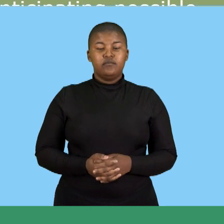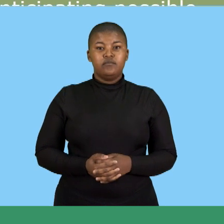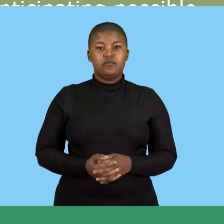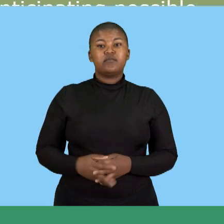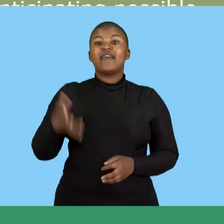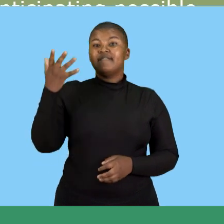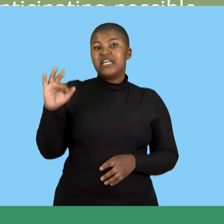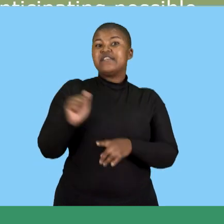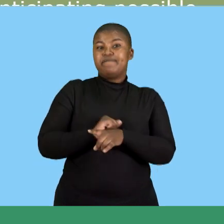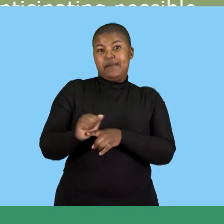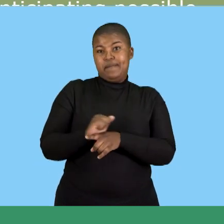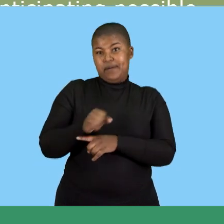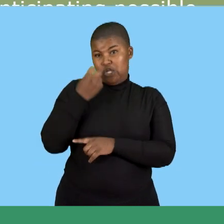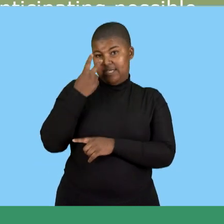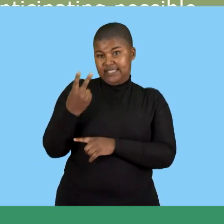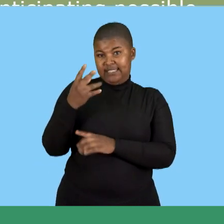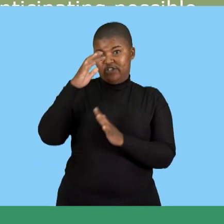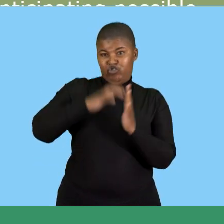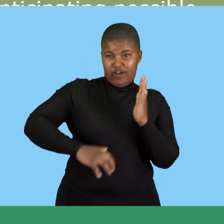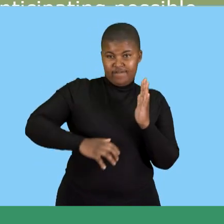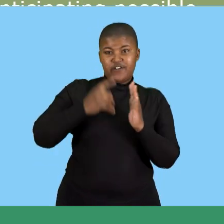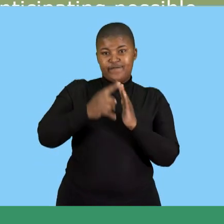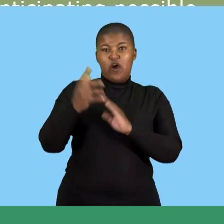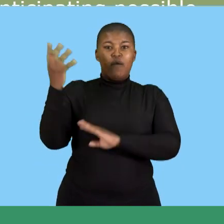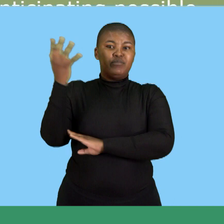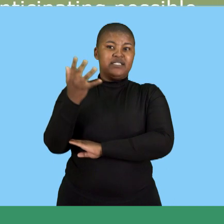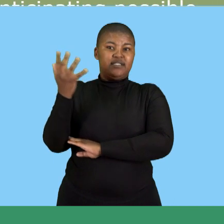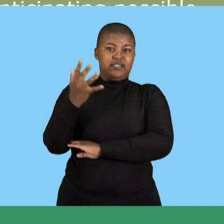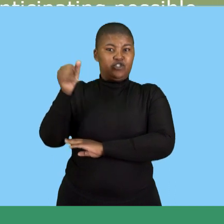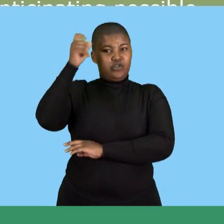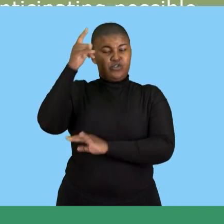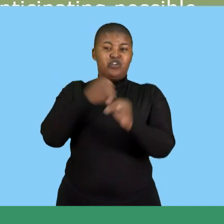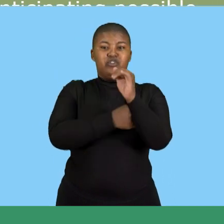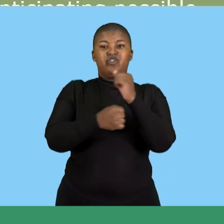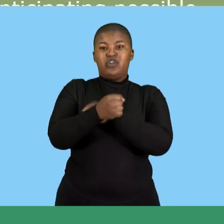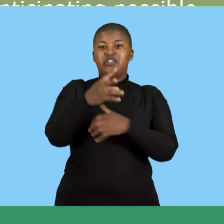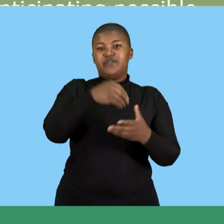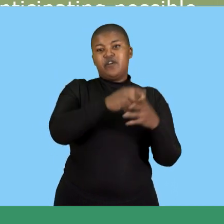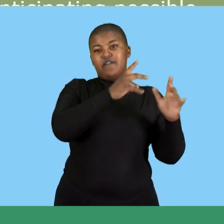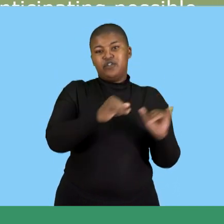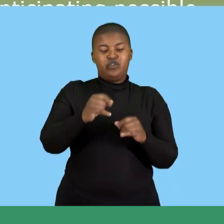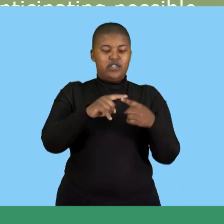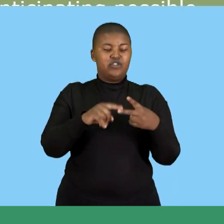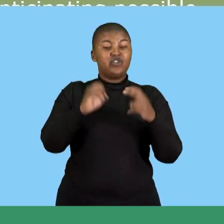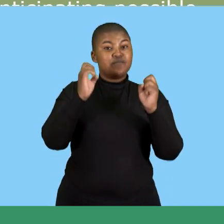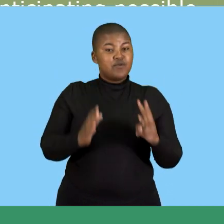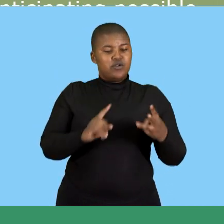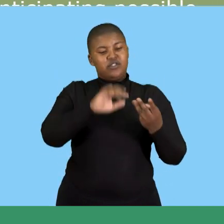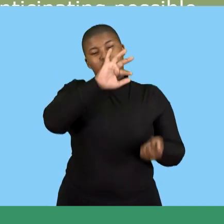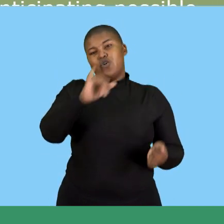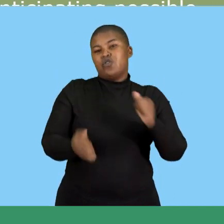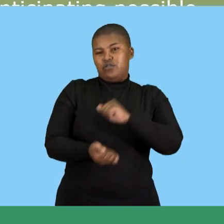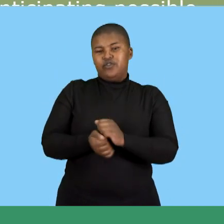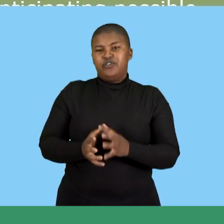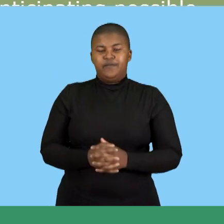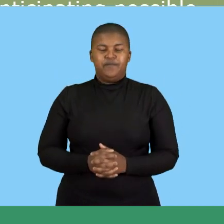prepared, as said, prepared a rough draft of the presentation with a logical structure, which